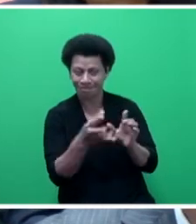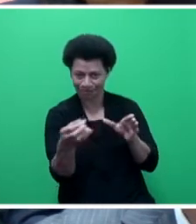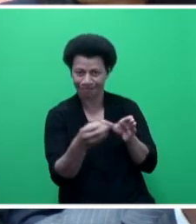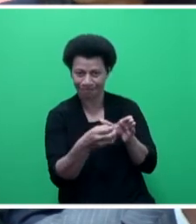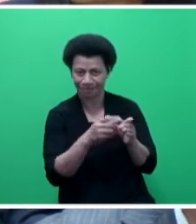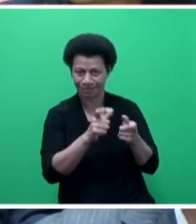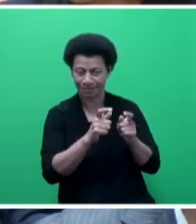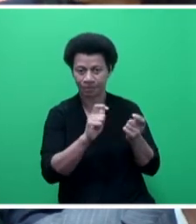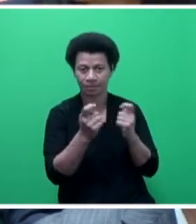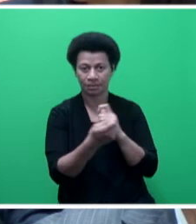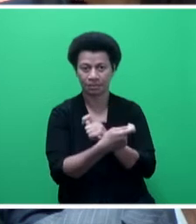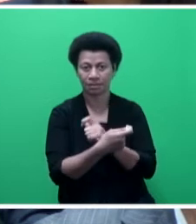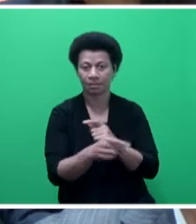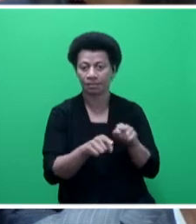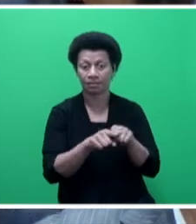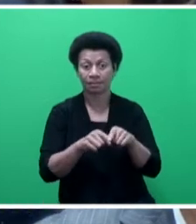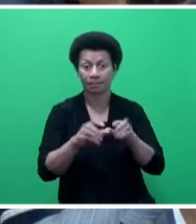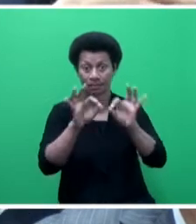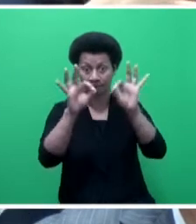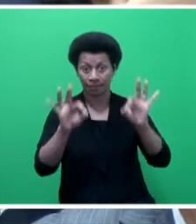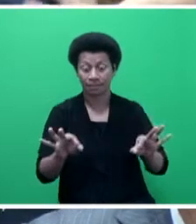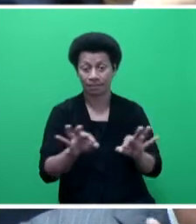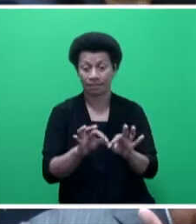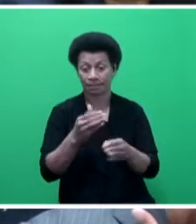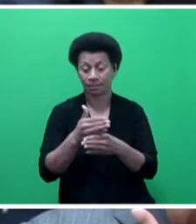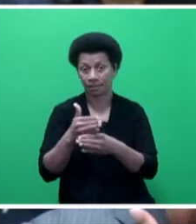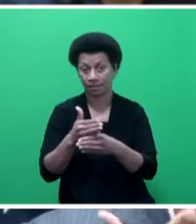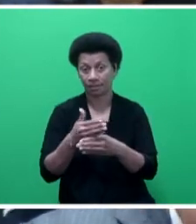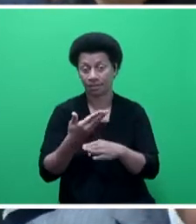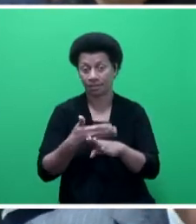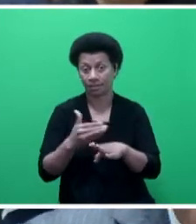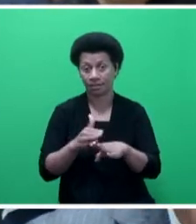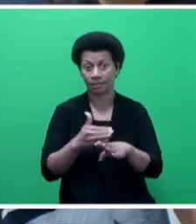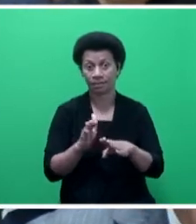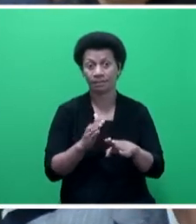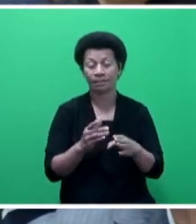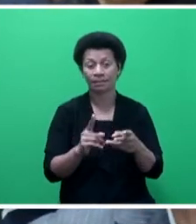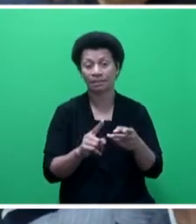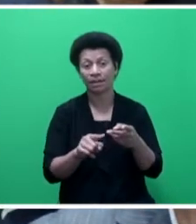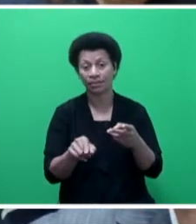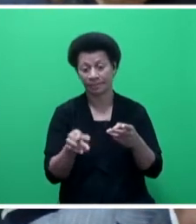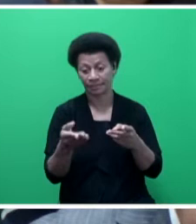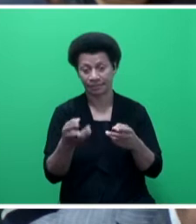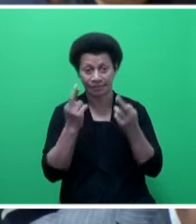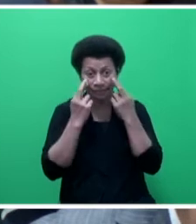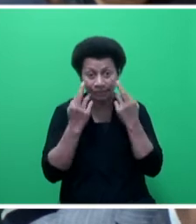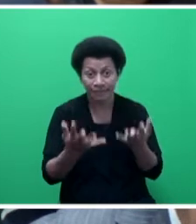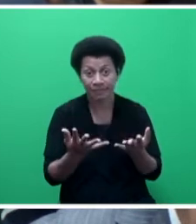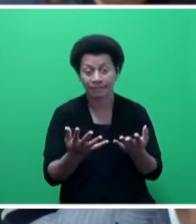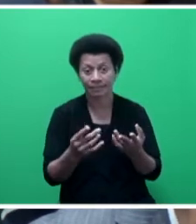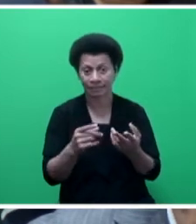hope they will look at, is also a framework and signal for new economic approach in which the protection and preservation of nature is actually